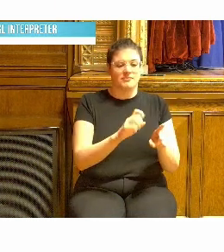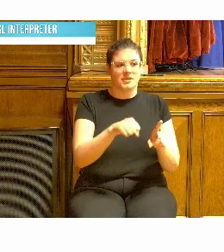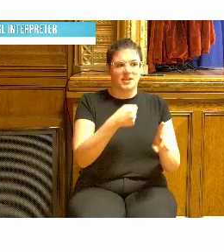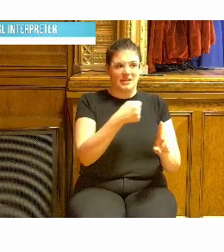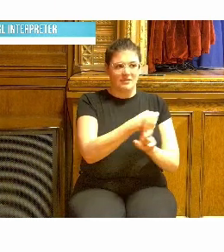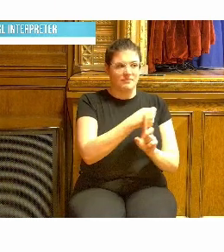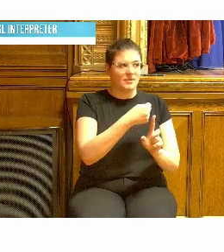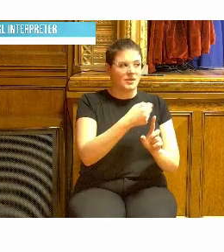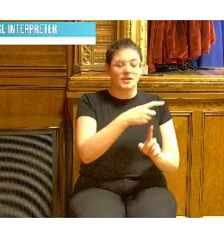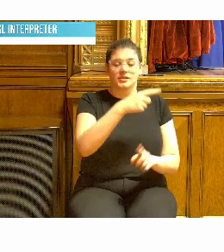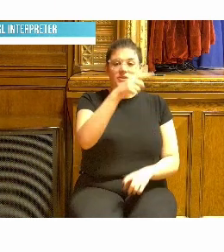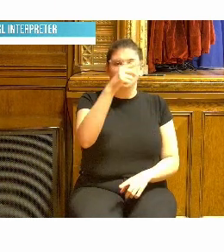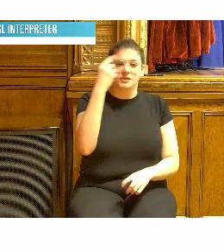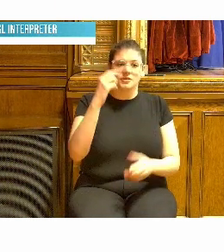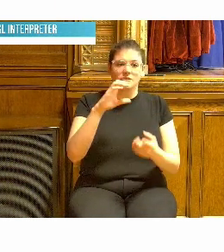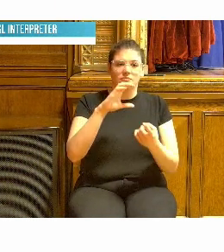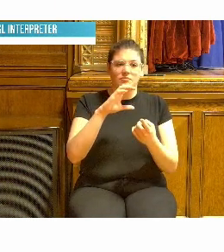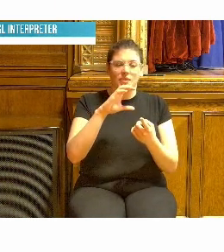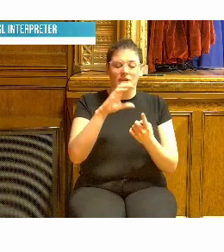throughout America.